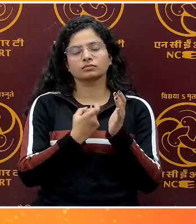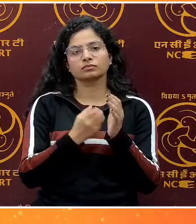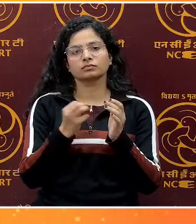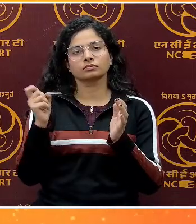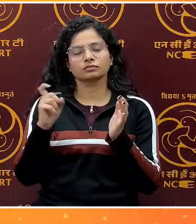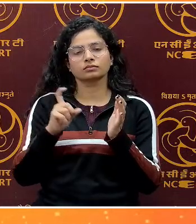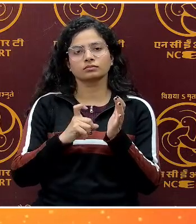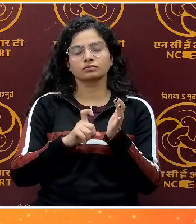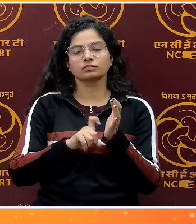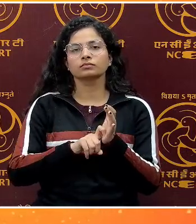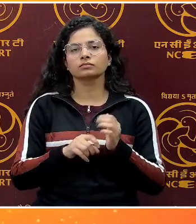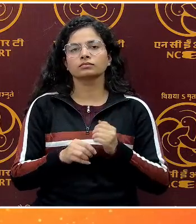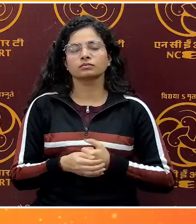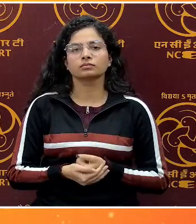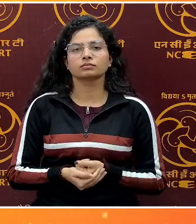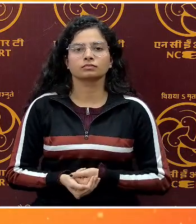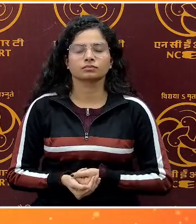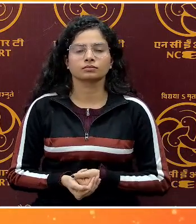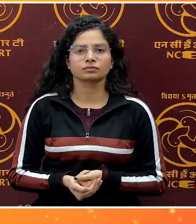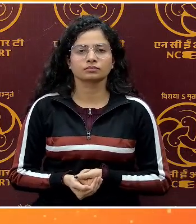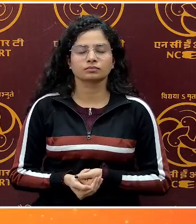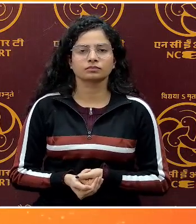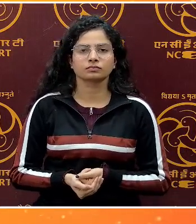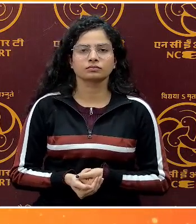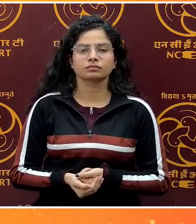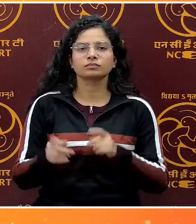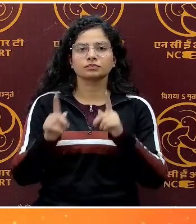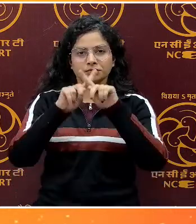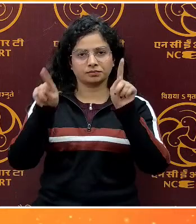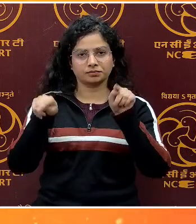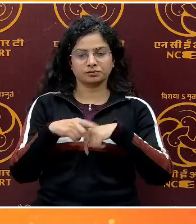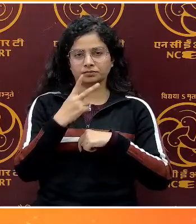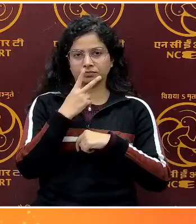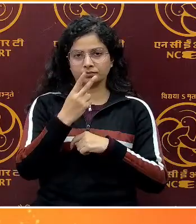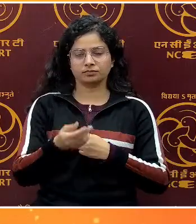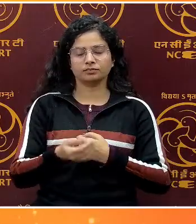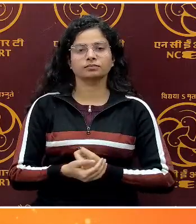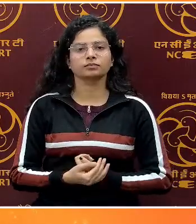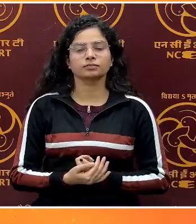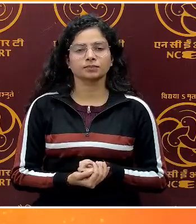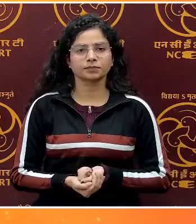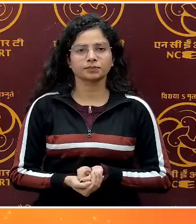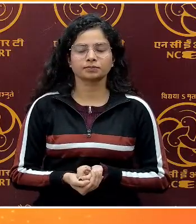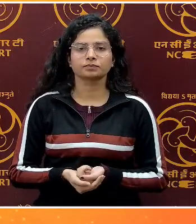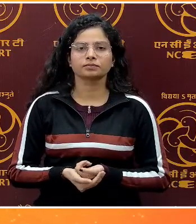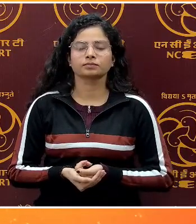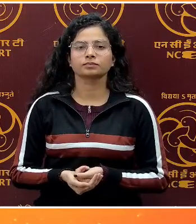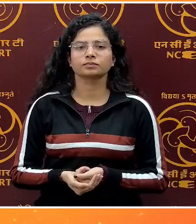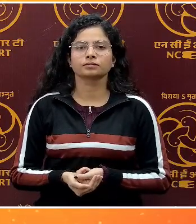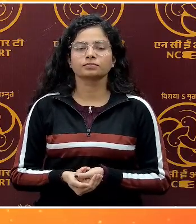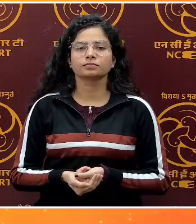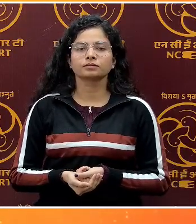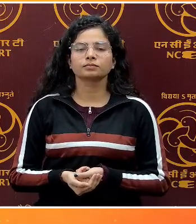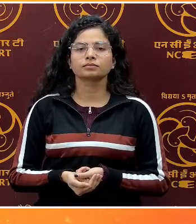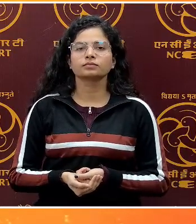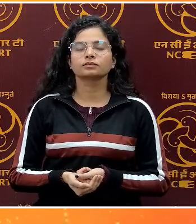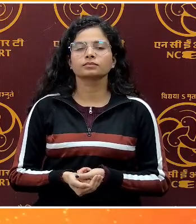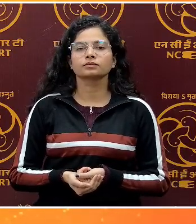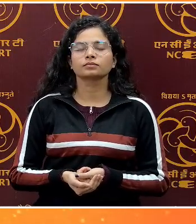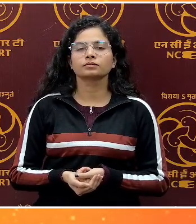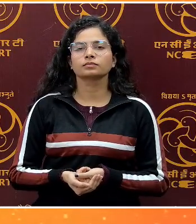If image is upright, then it looks like this. Right. This is also called as